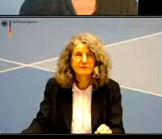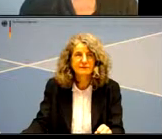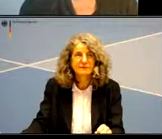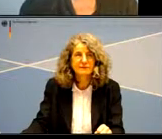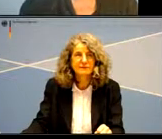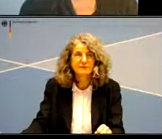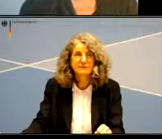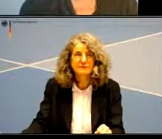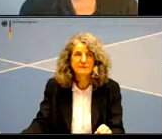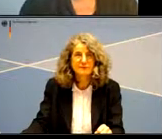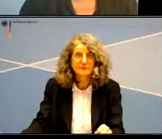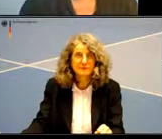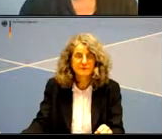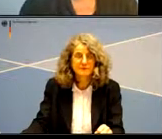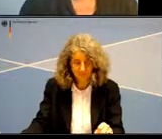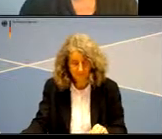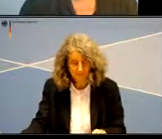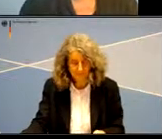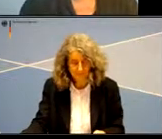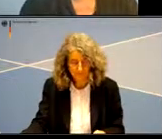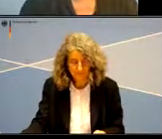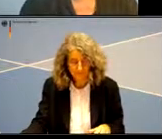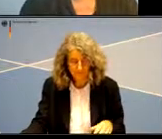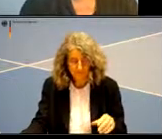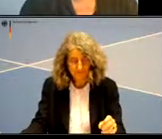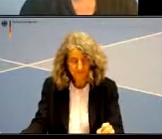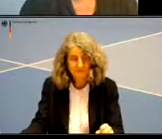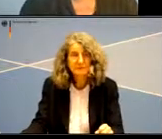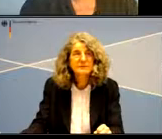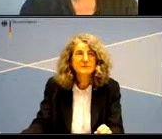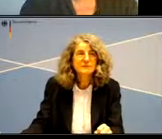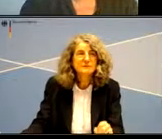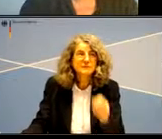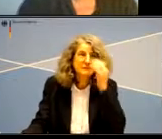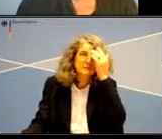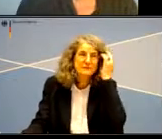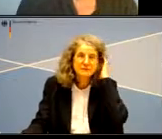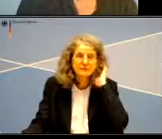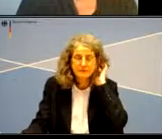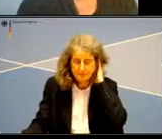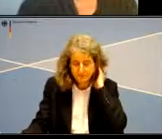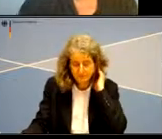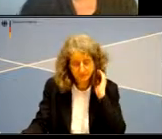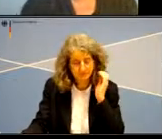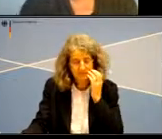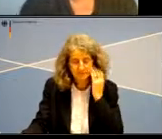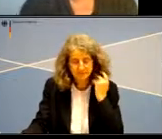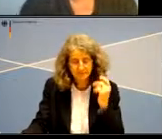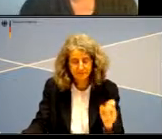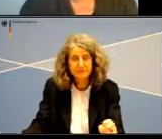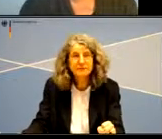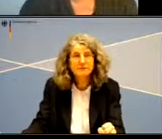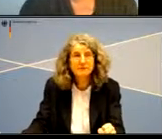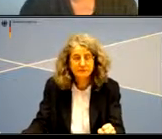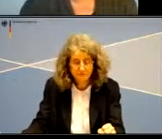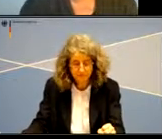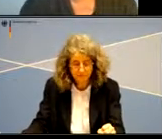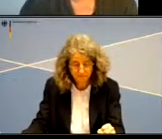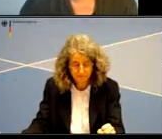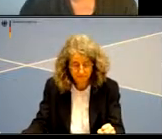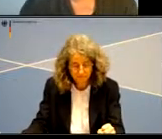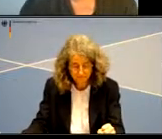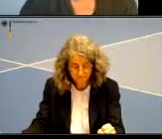Good morning, everybody, and very warm welcome to our joint event, CEER-BEUC-NEON event on a consumer-centric